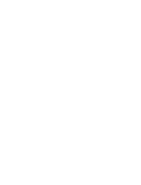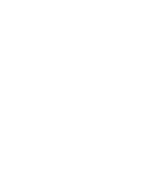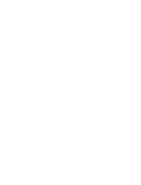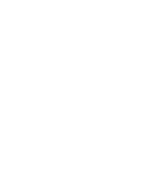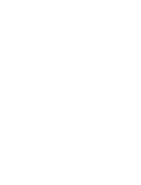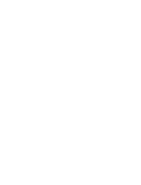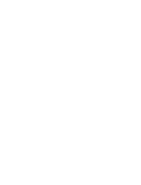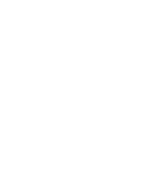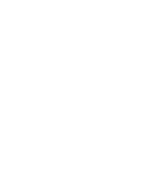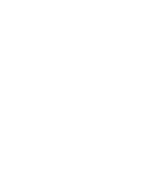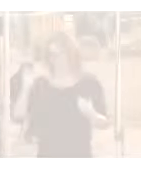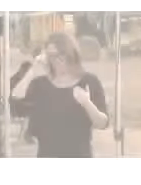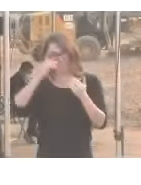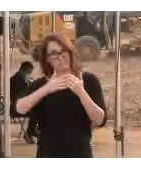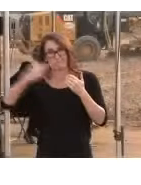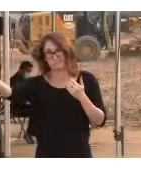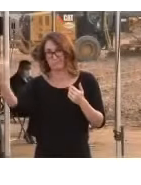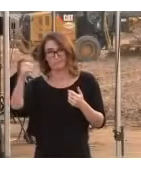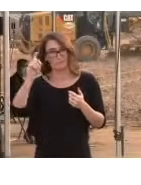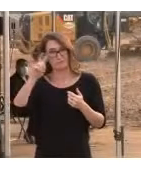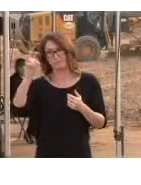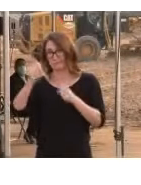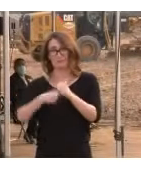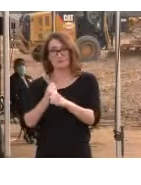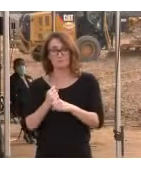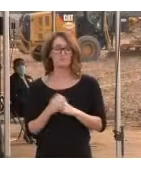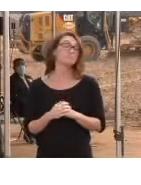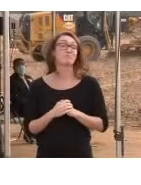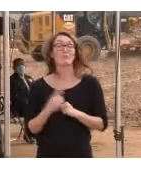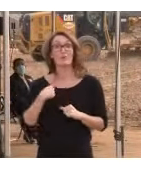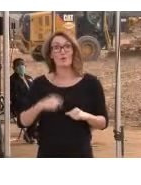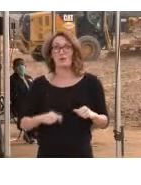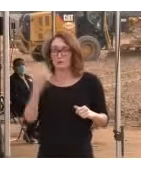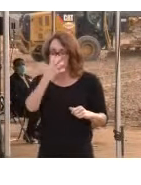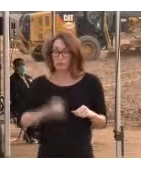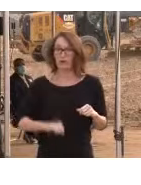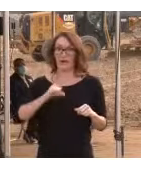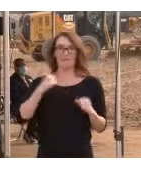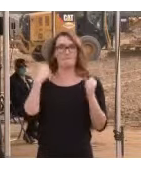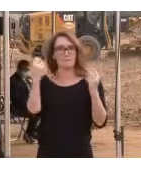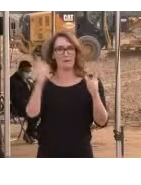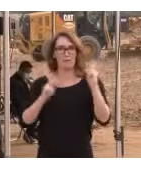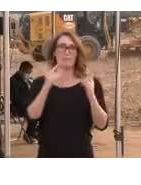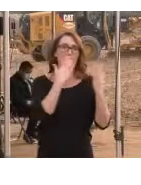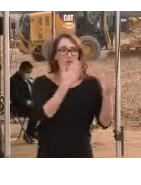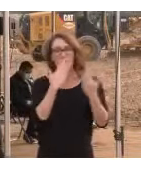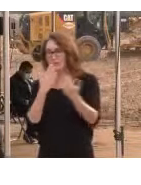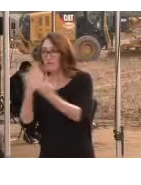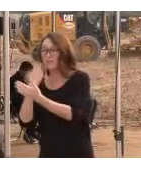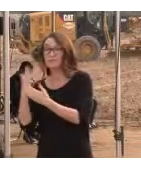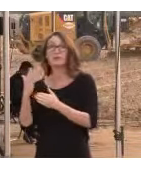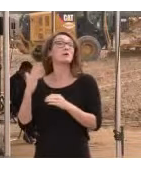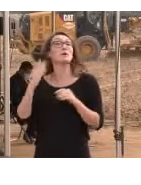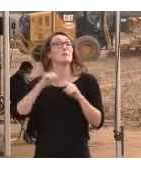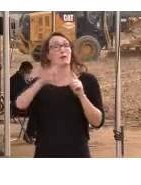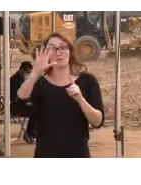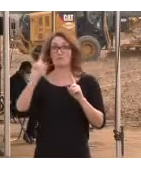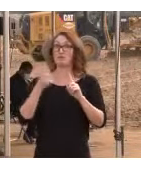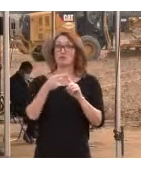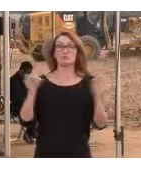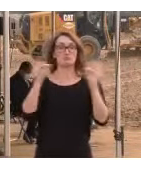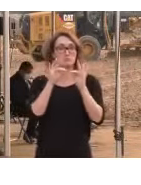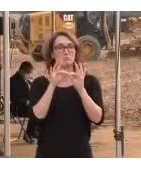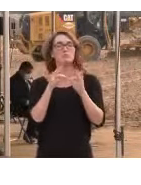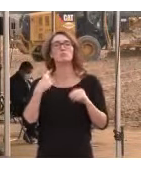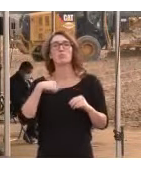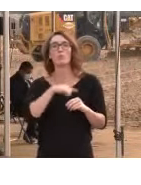many decades to come. We're so proud and we have so many people to thank, but before we thank anyone, we